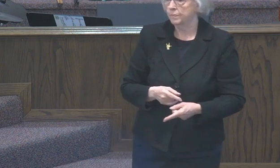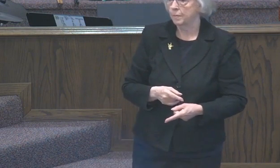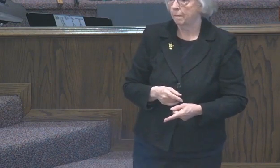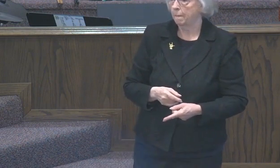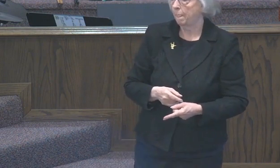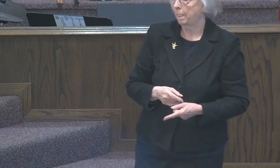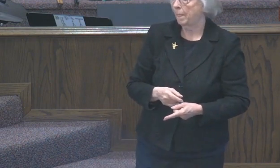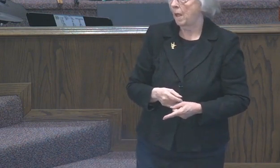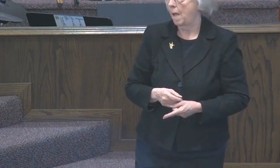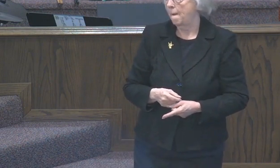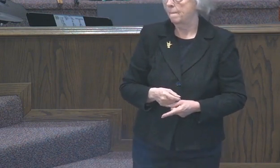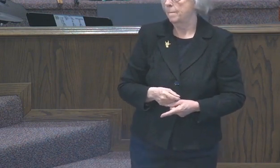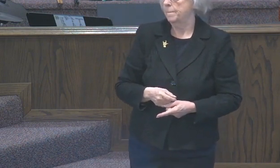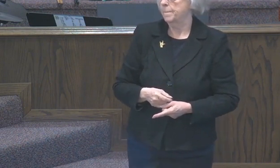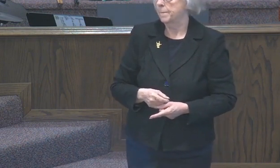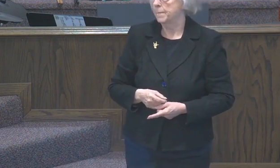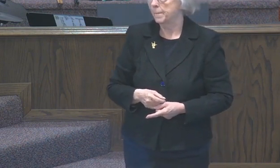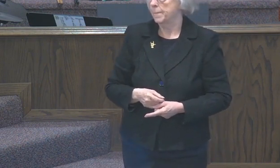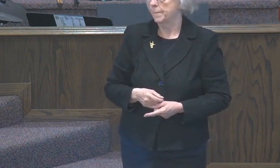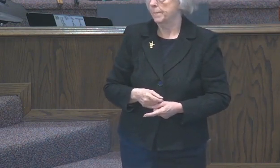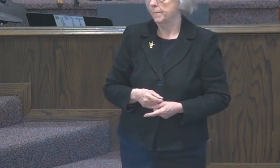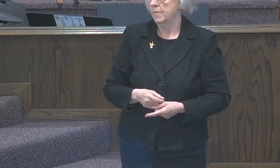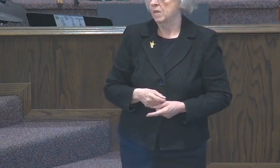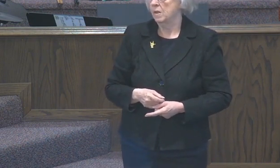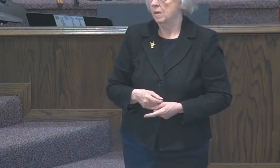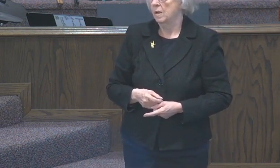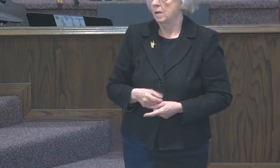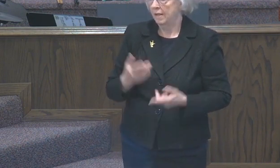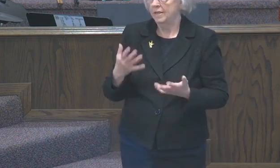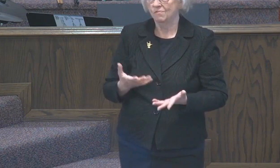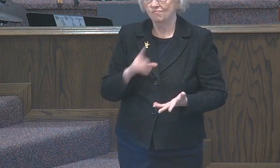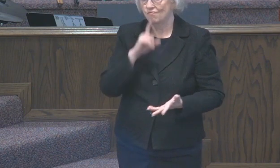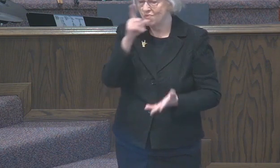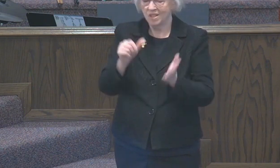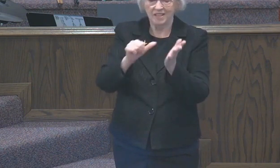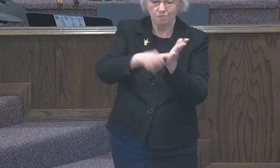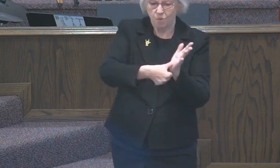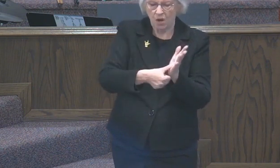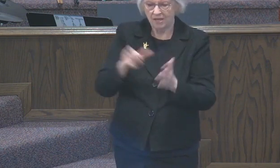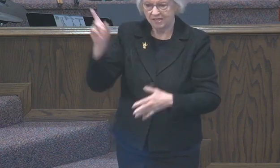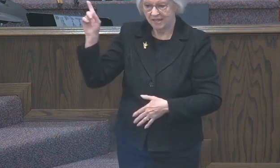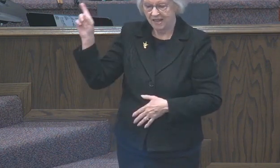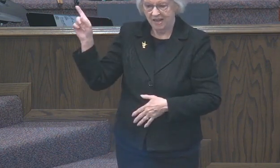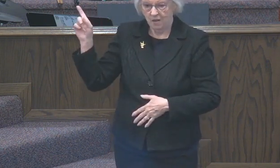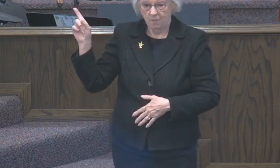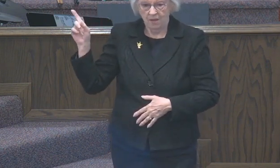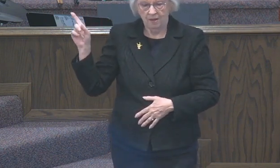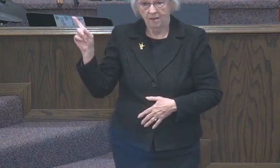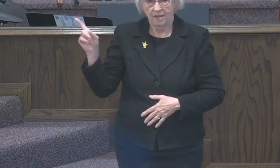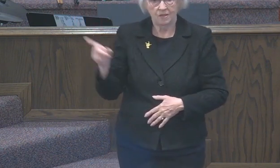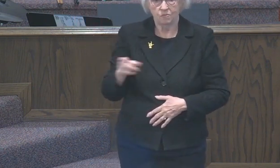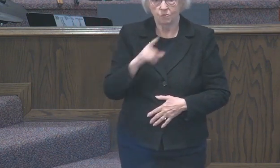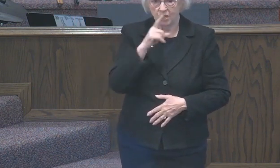I had to look at that and add it even this morning, because this thing about number two, this living in obedience